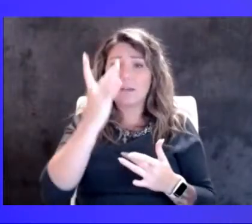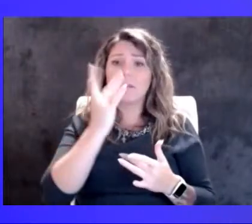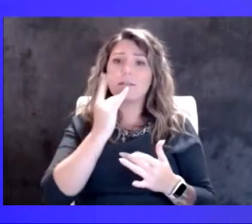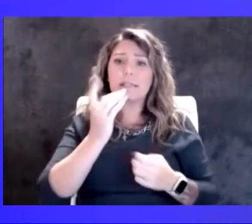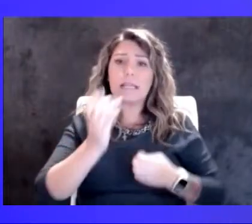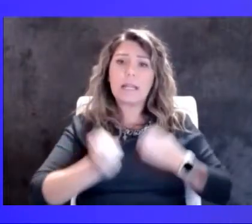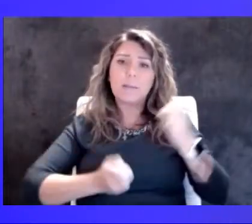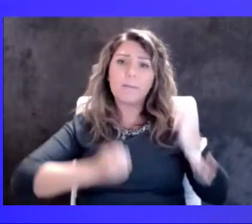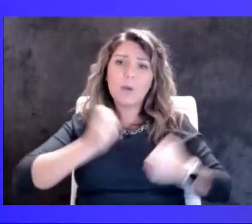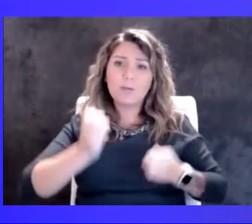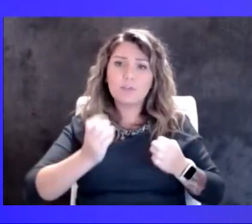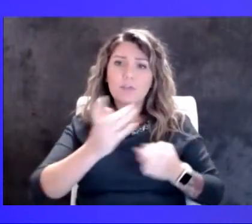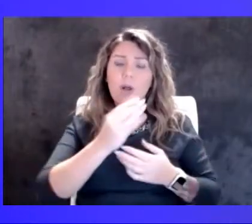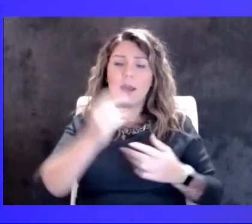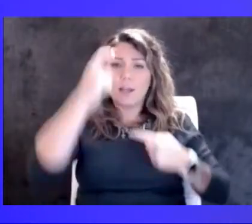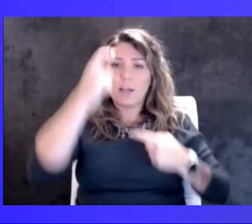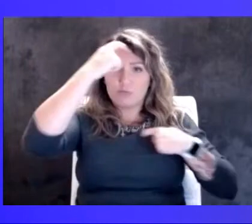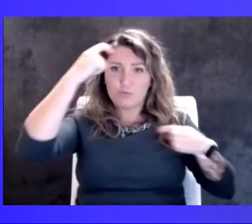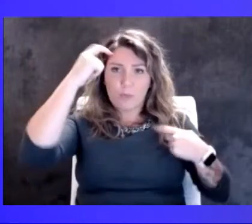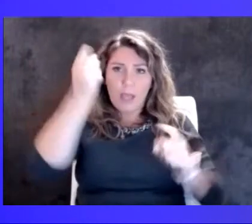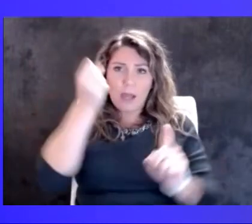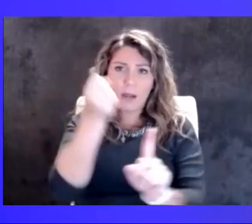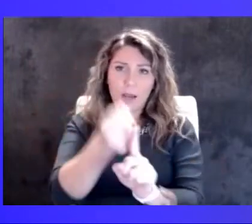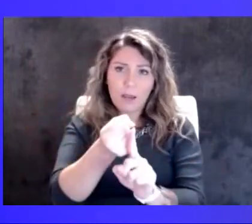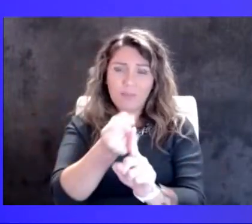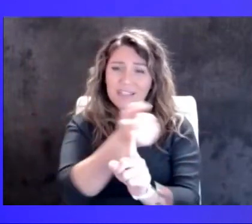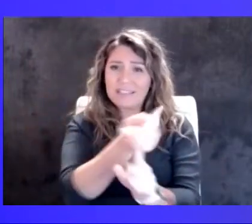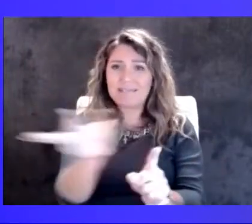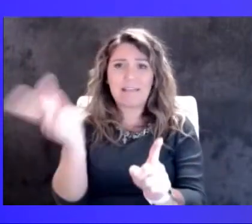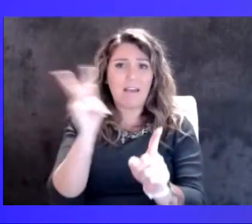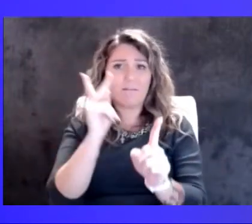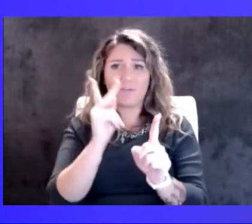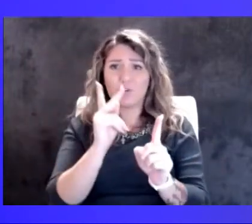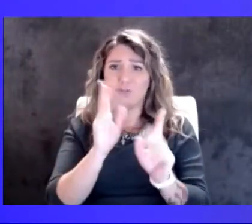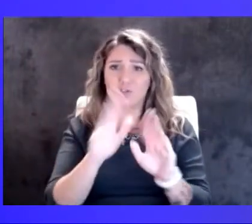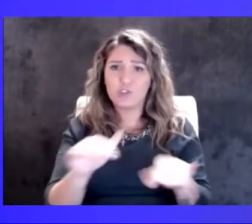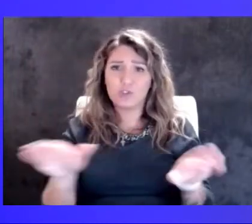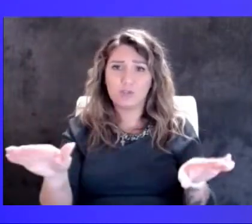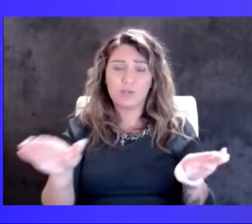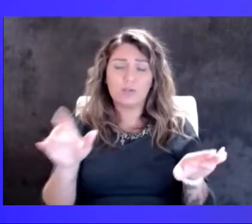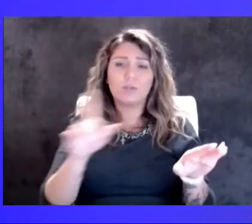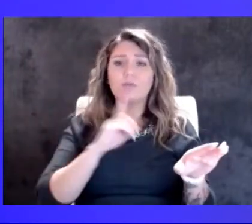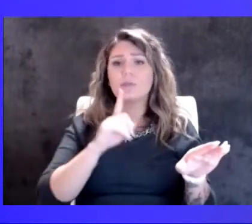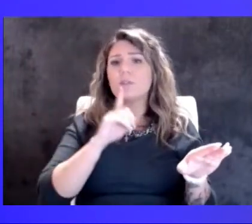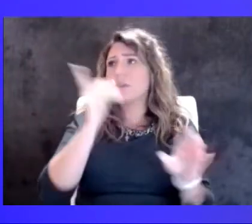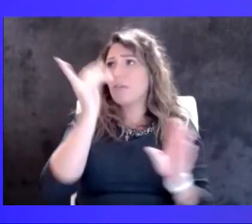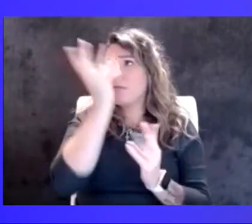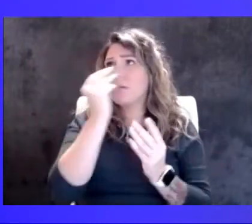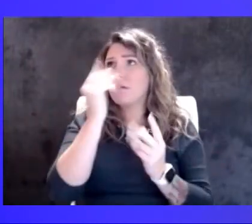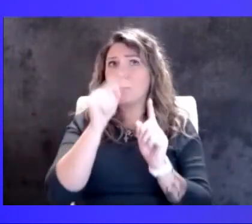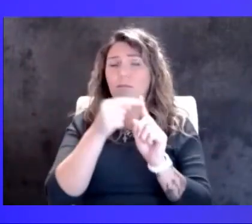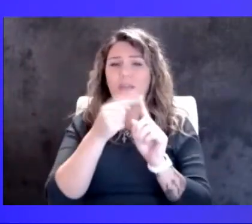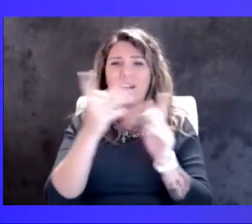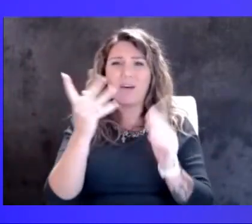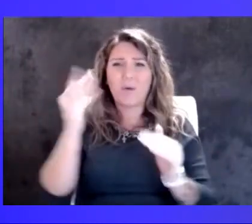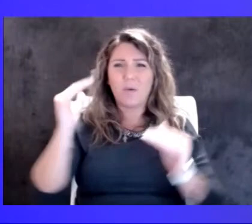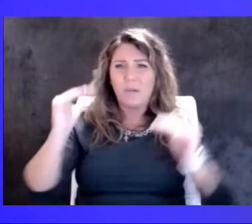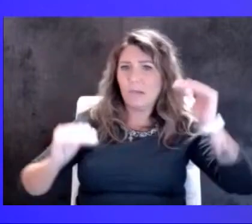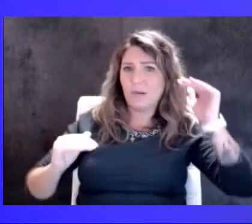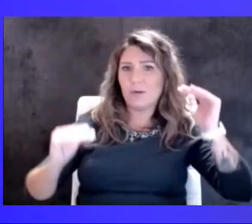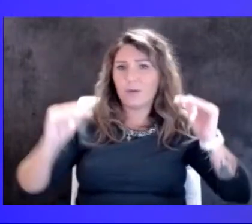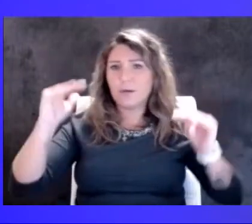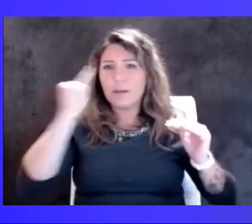and traumatic impact on several children. And so I think we really need to think about that when we weigh whether or not we want to get